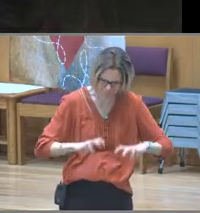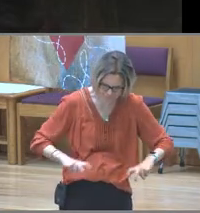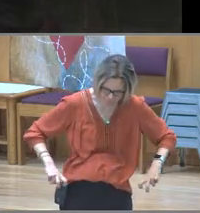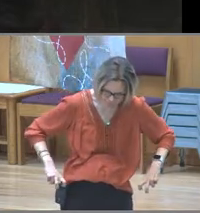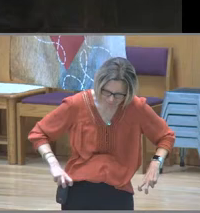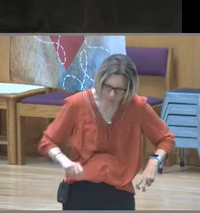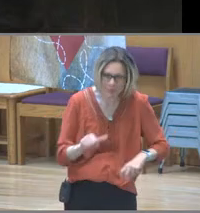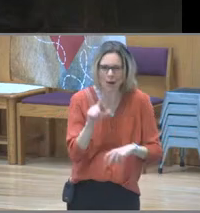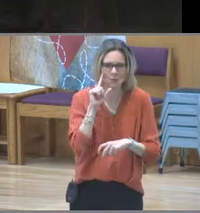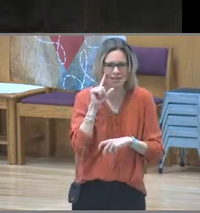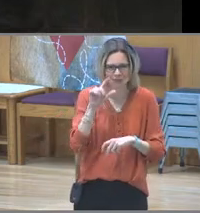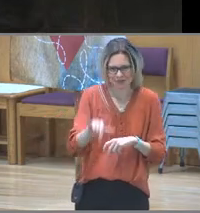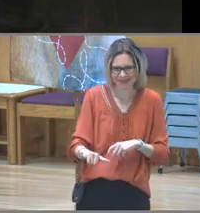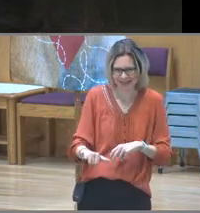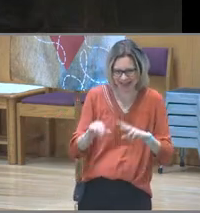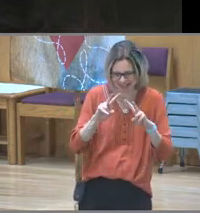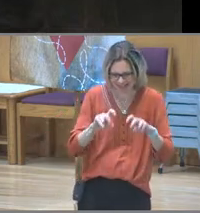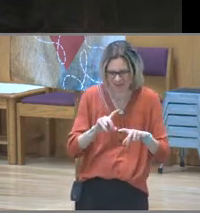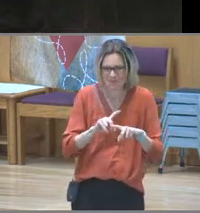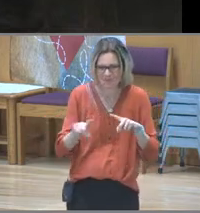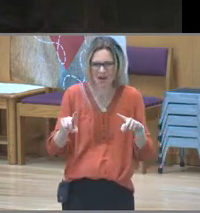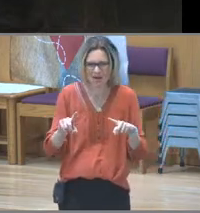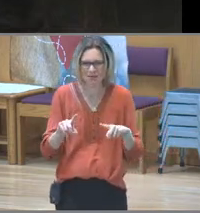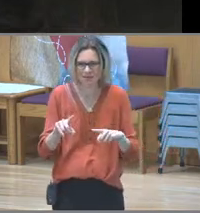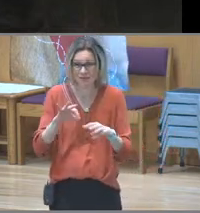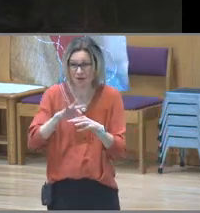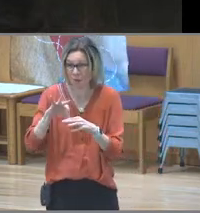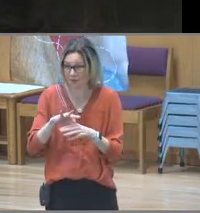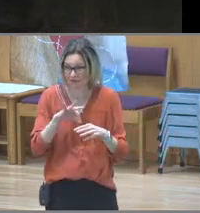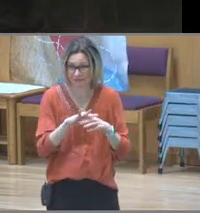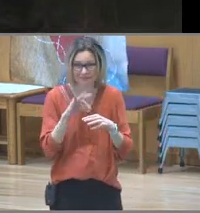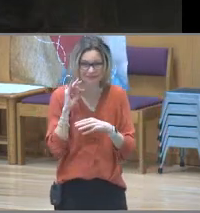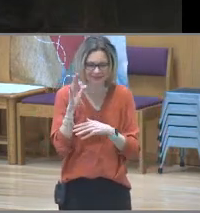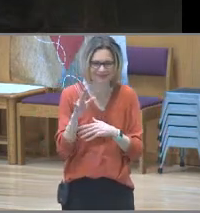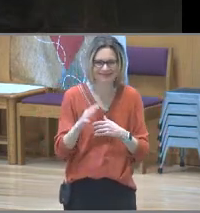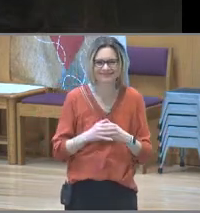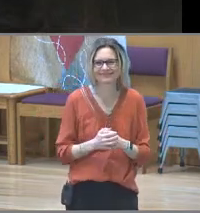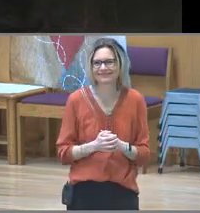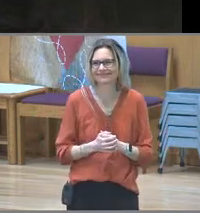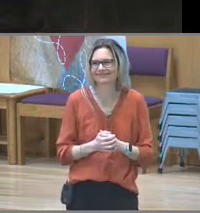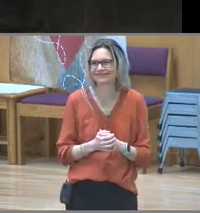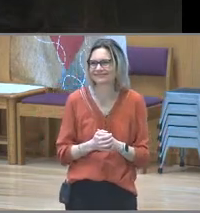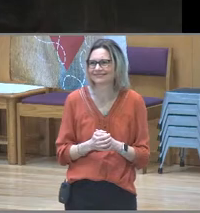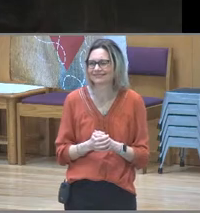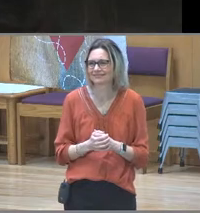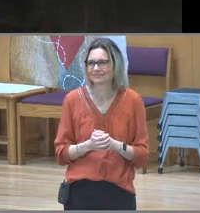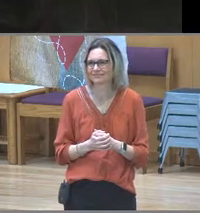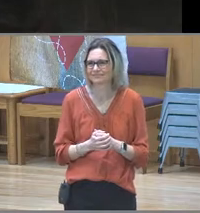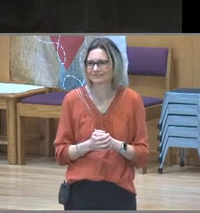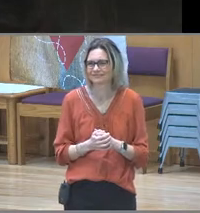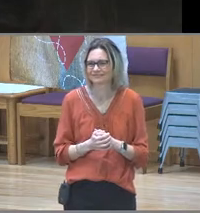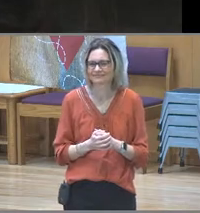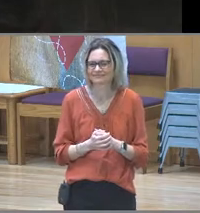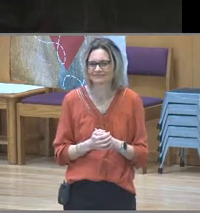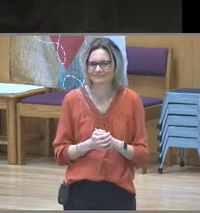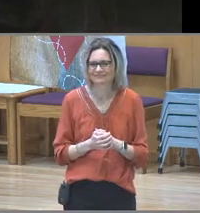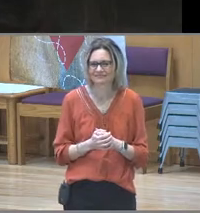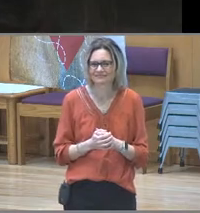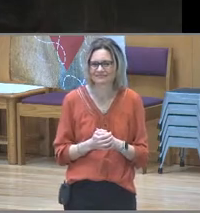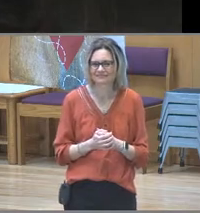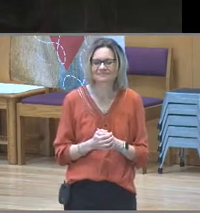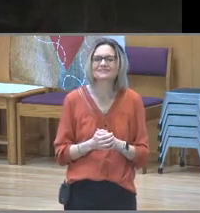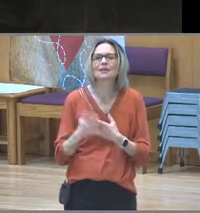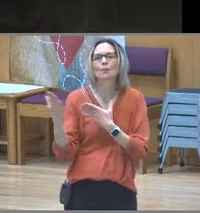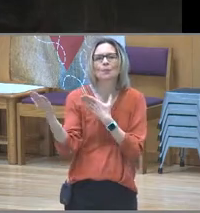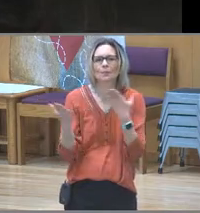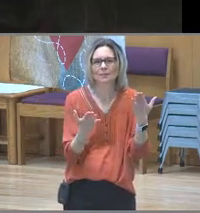that you can stay, but we can put it to a vote and we can stay now. No. You can take